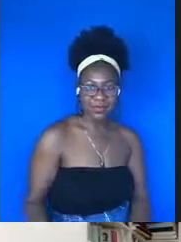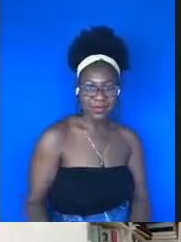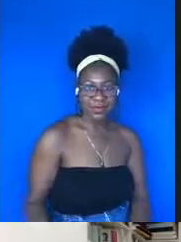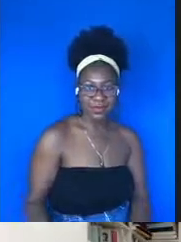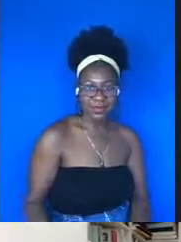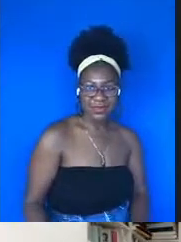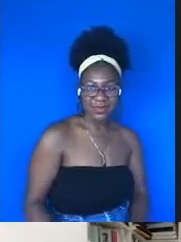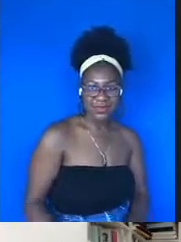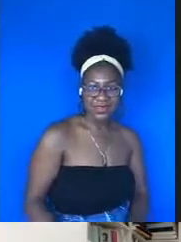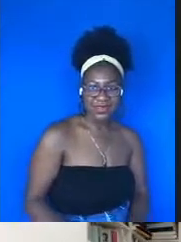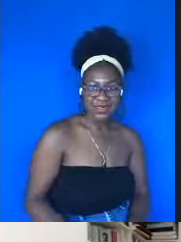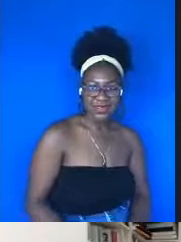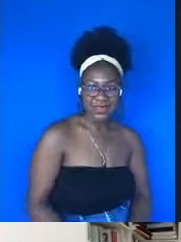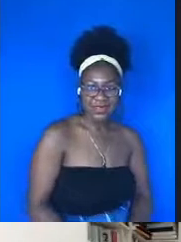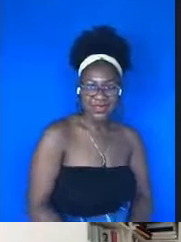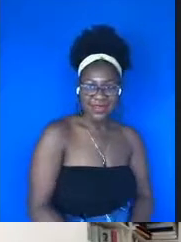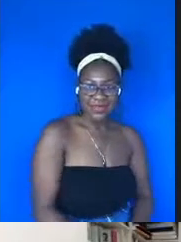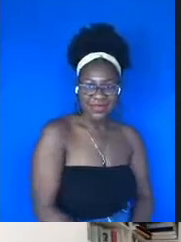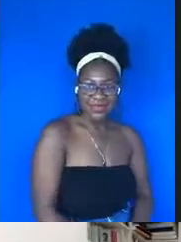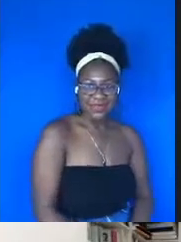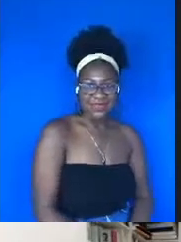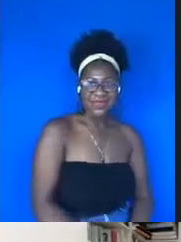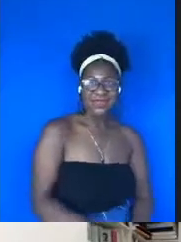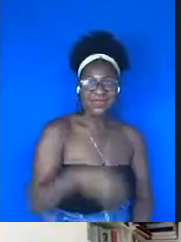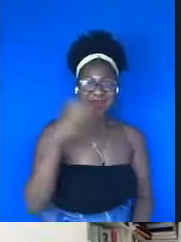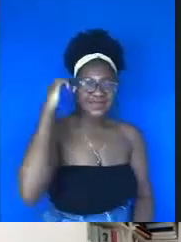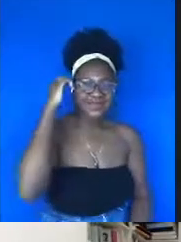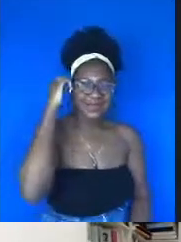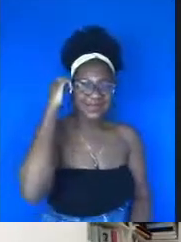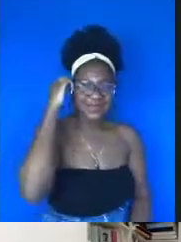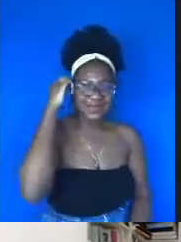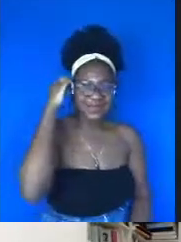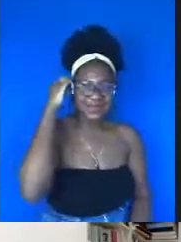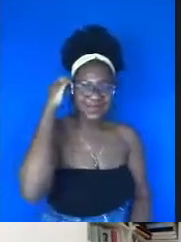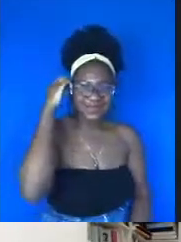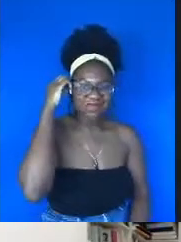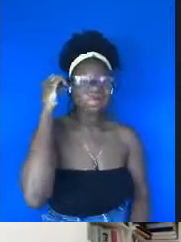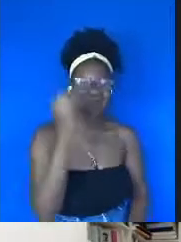witches of Mackers, and Migdalia, who's the translator of Macbeth.